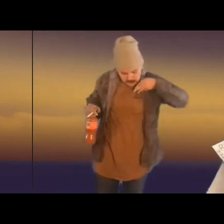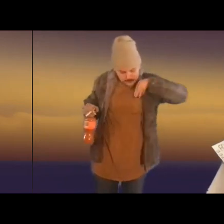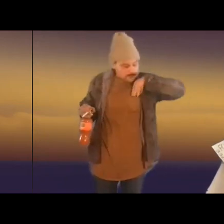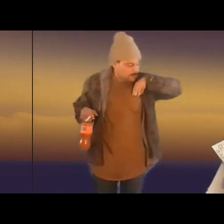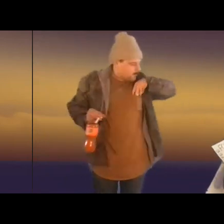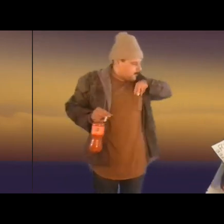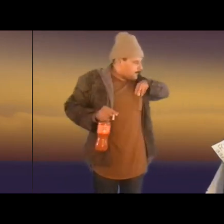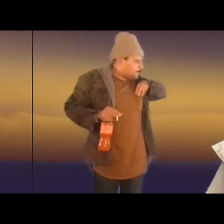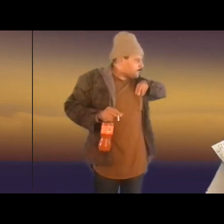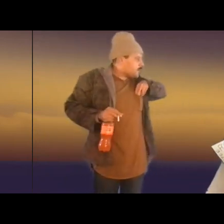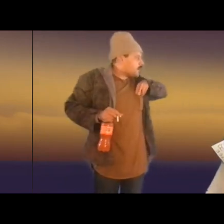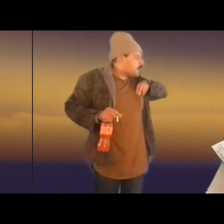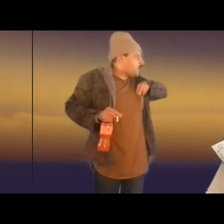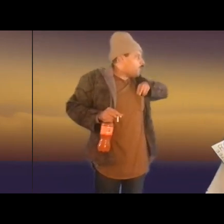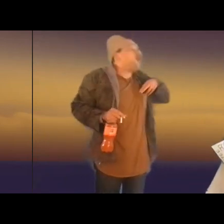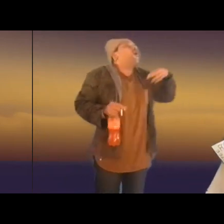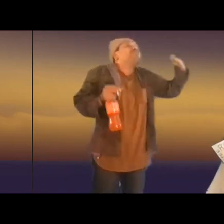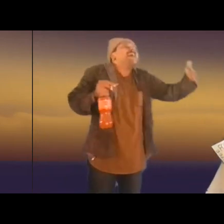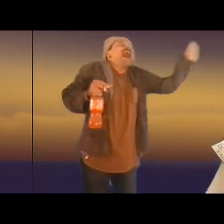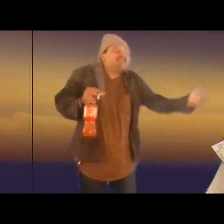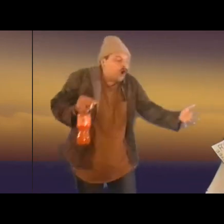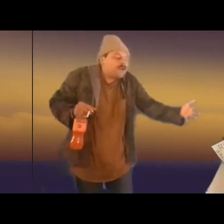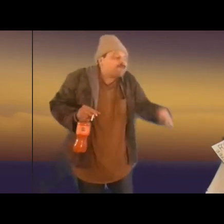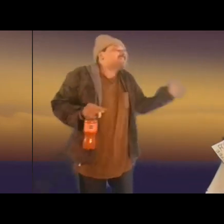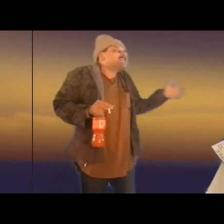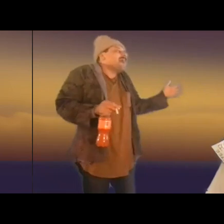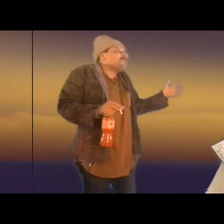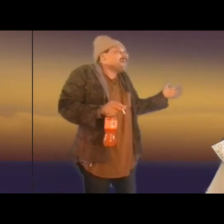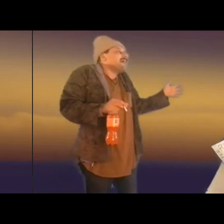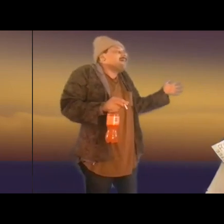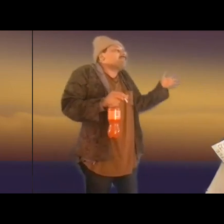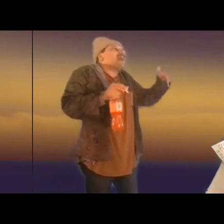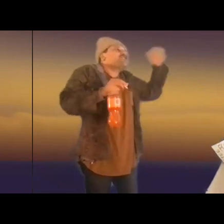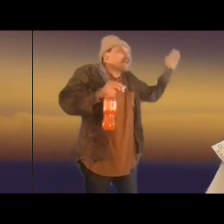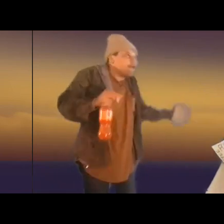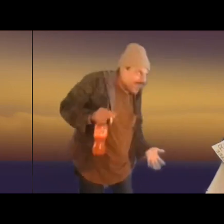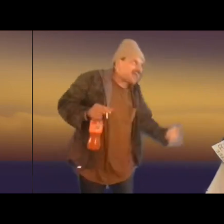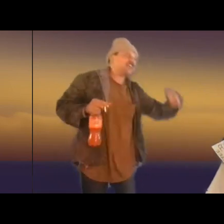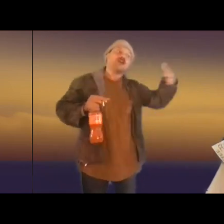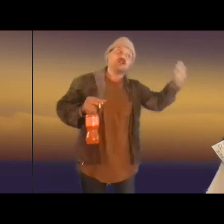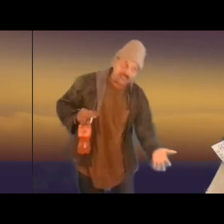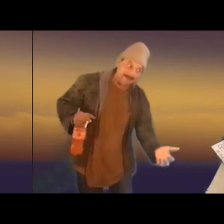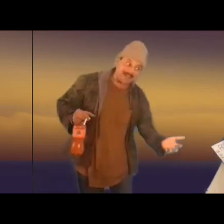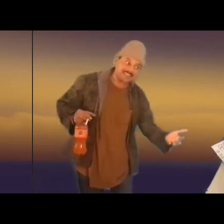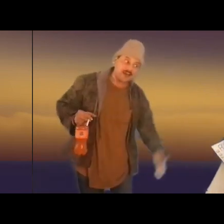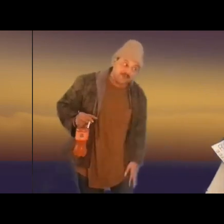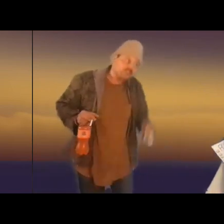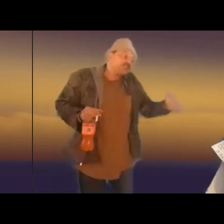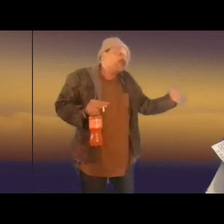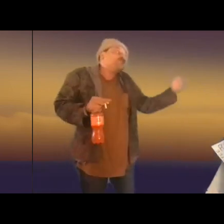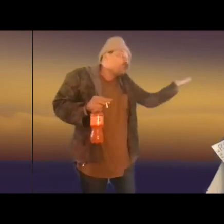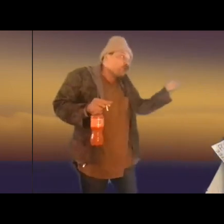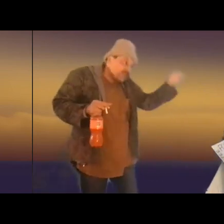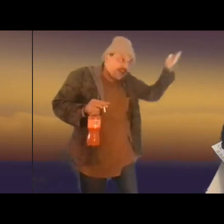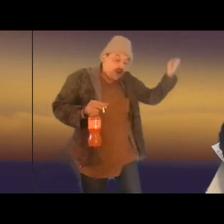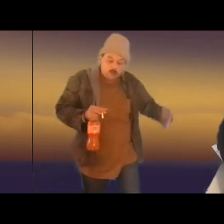You just called me a fag. Well, okay, I know it, but it's not like I just got mad and I couldn't stop myself. It's just